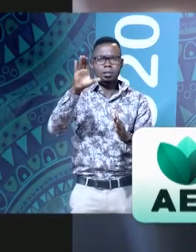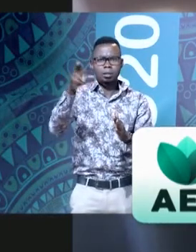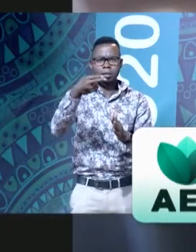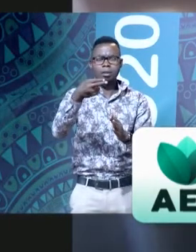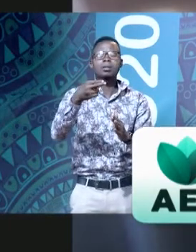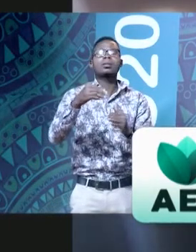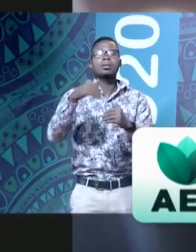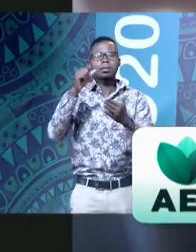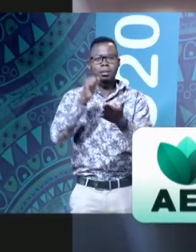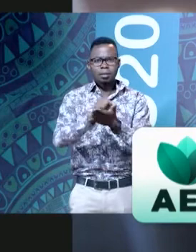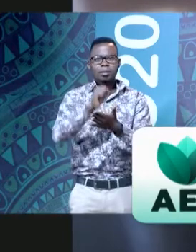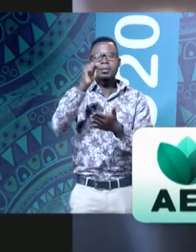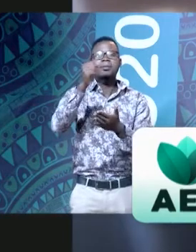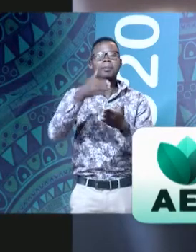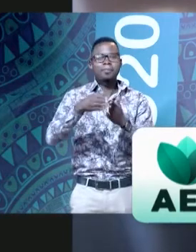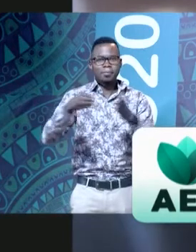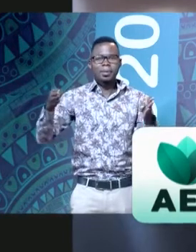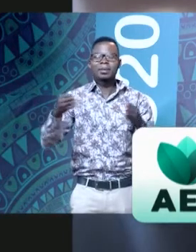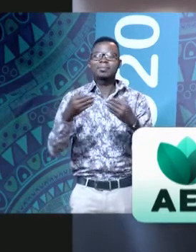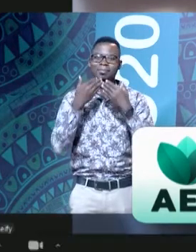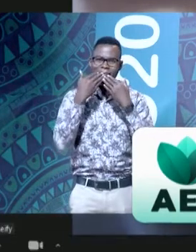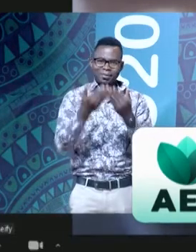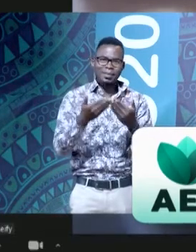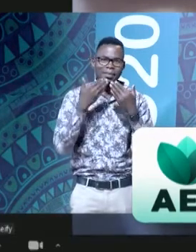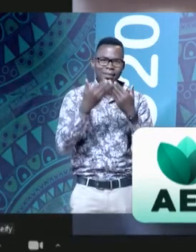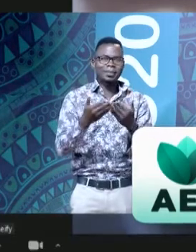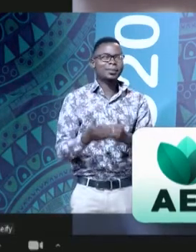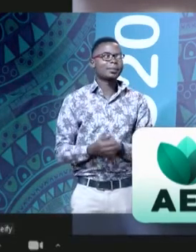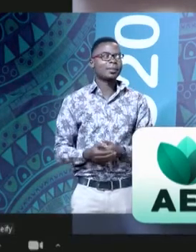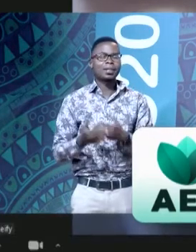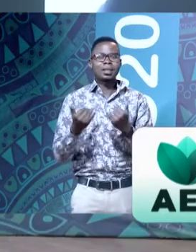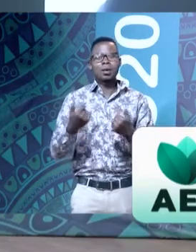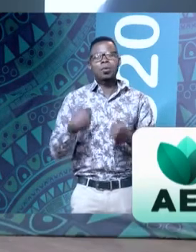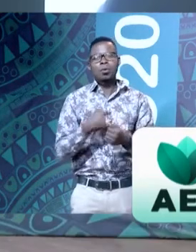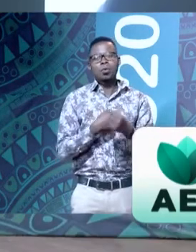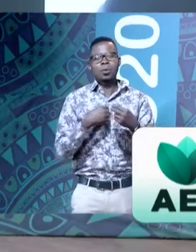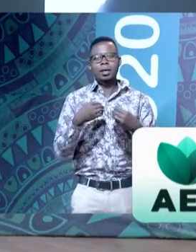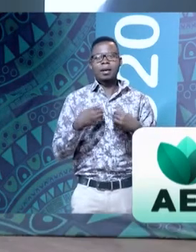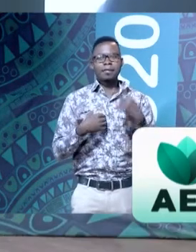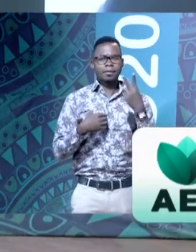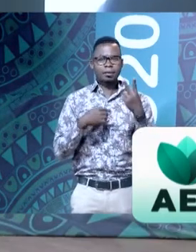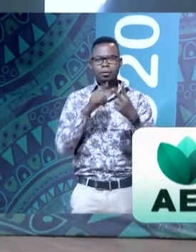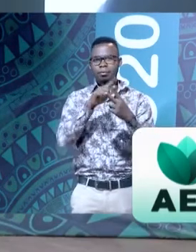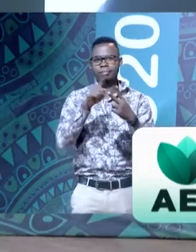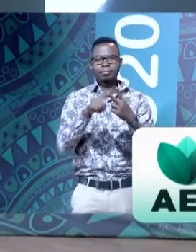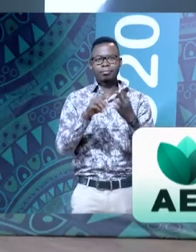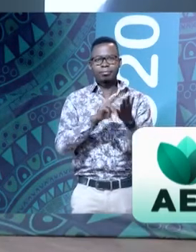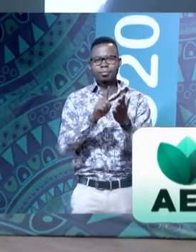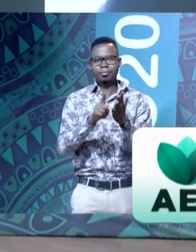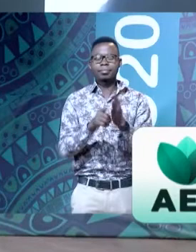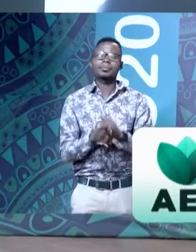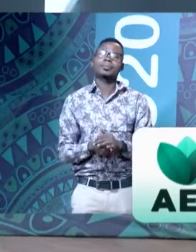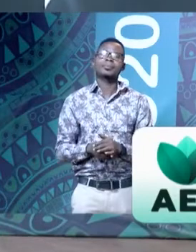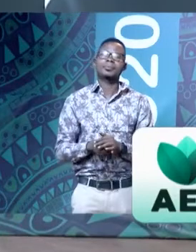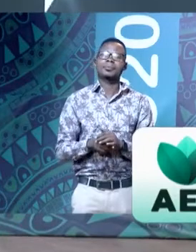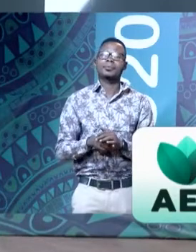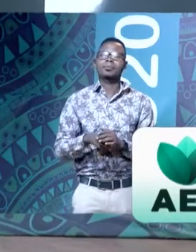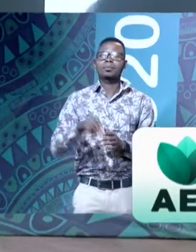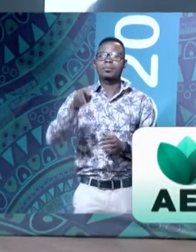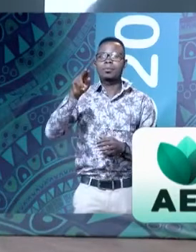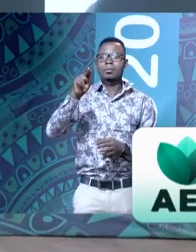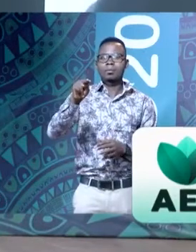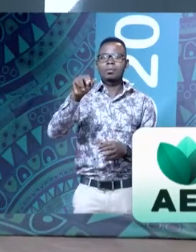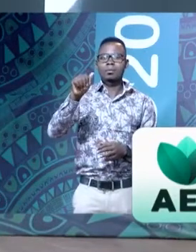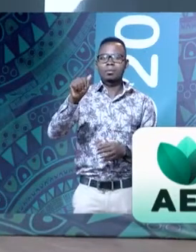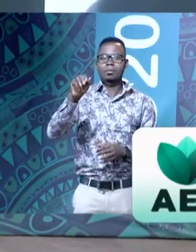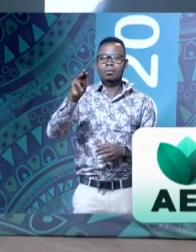Thank you very much, Ambassador. Now, in closing, we have about 2 minutes. So, High Commissioner of Namibia to Nigeria, just